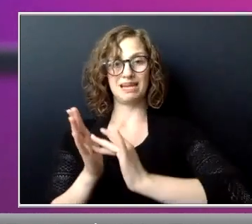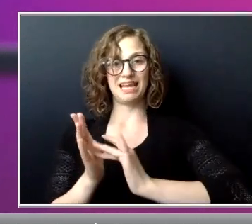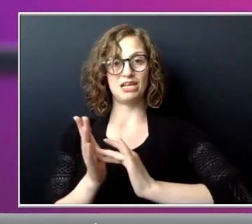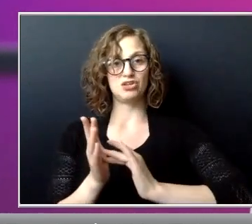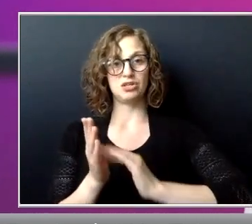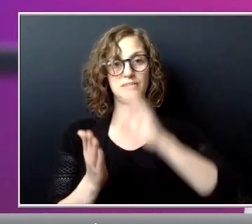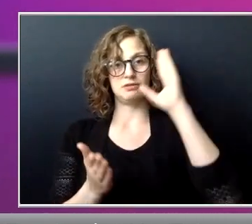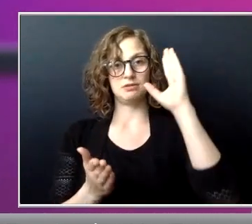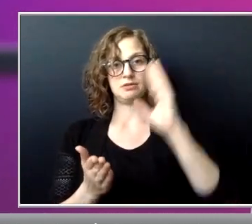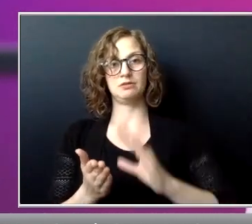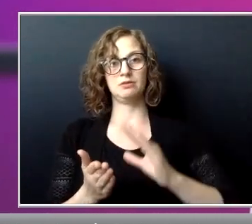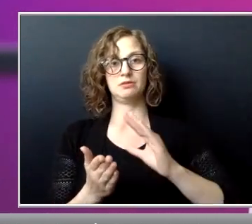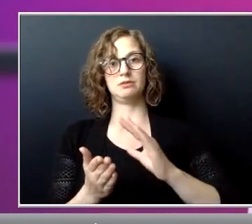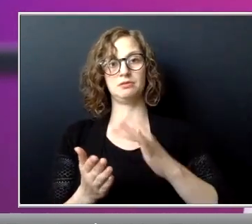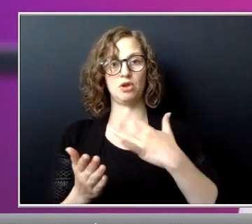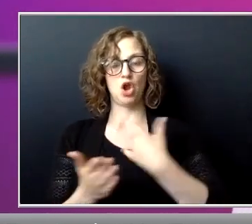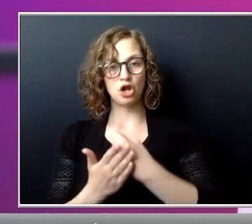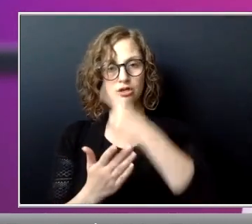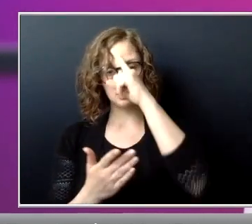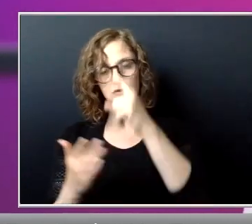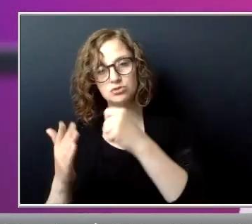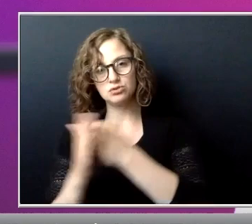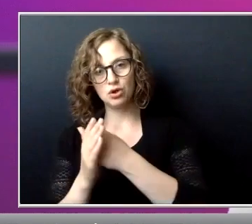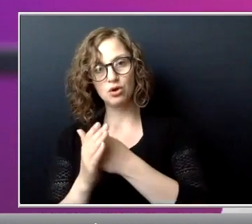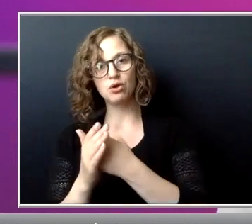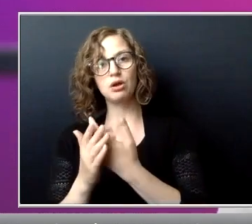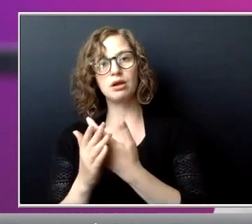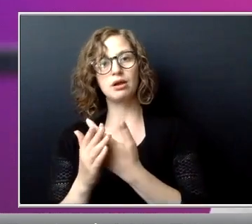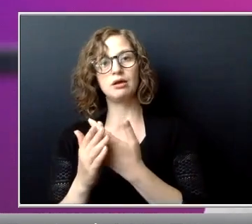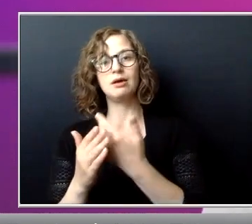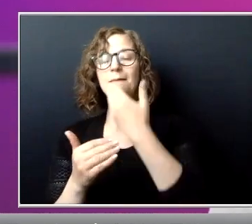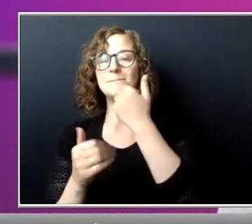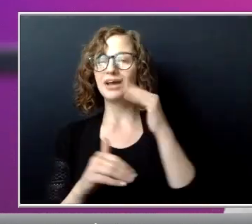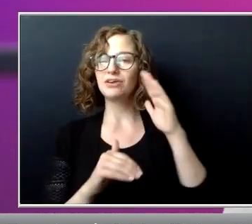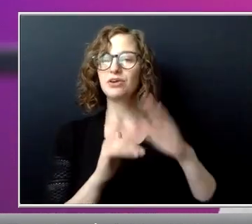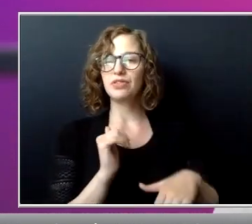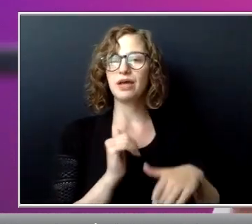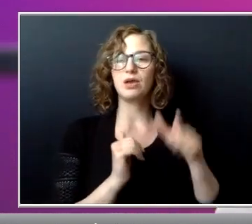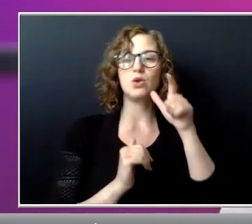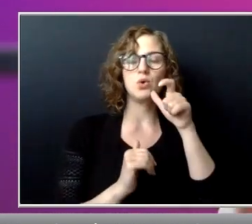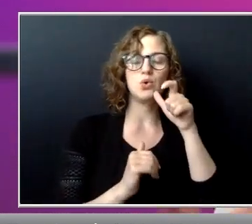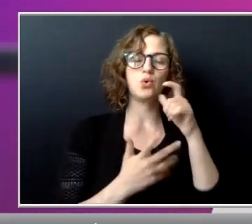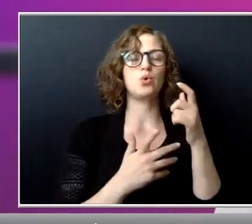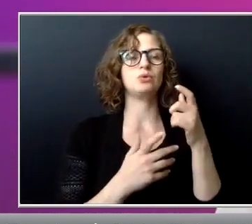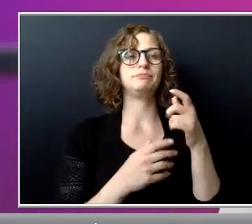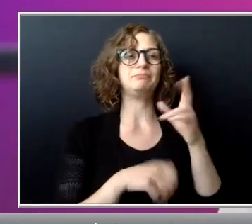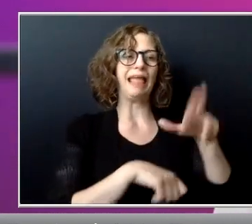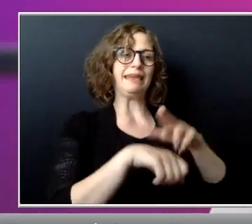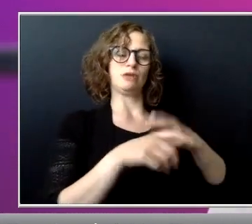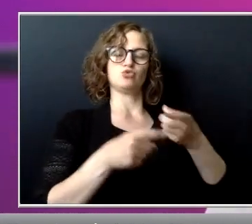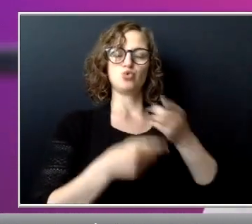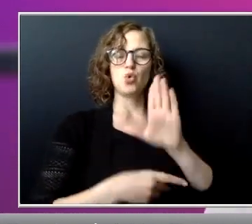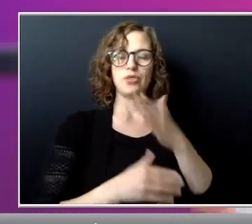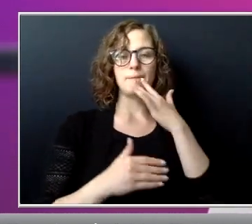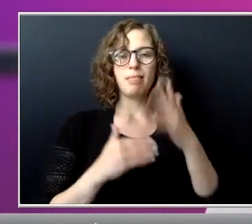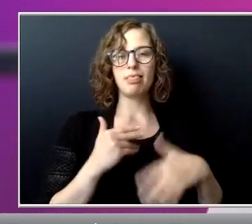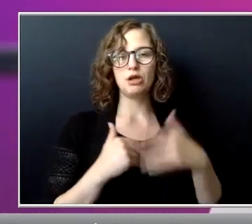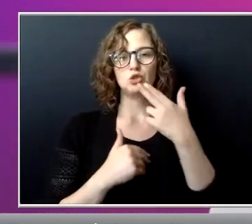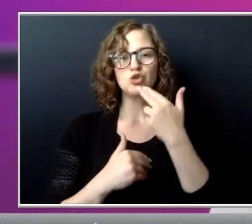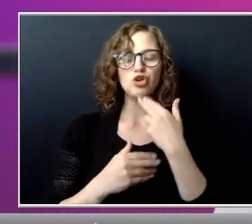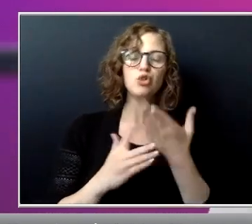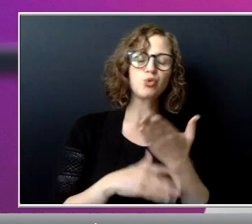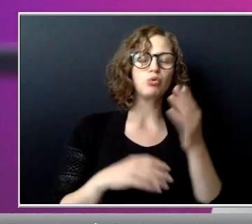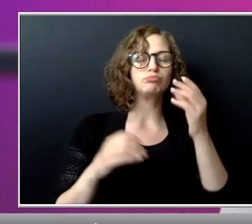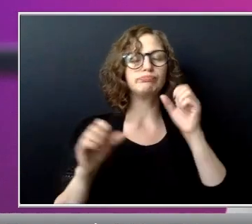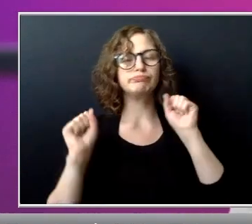group who had their blood sugar just controlled to the same degree. And so these medicines seem to have some other additional effects that are protective